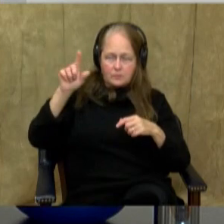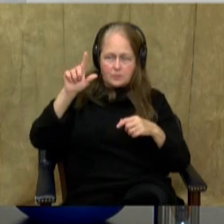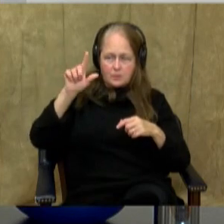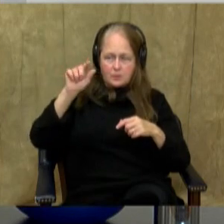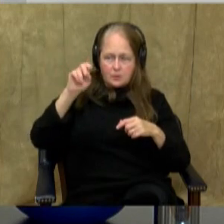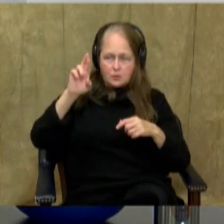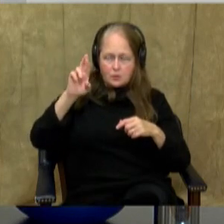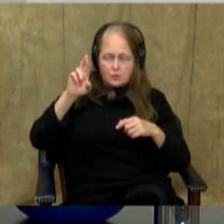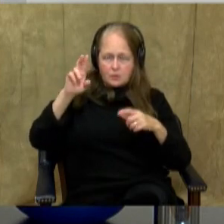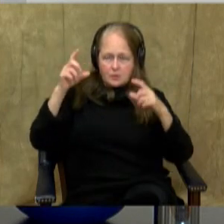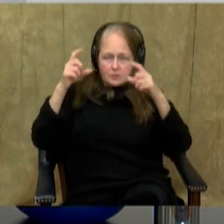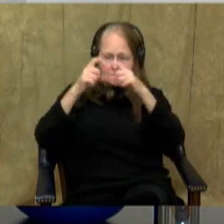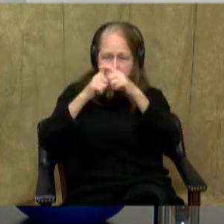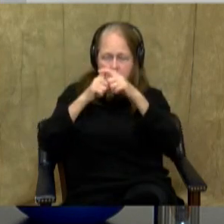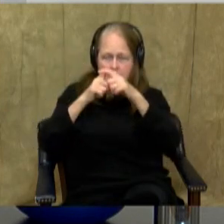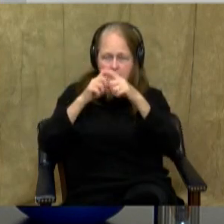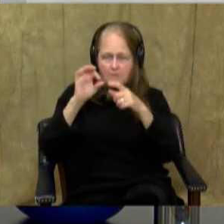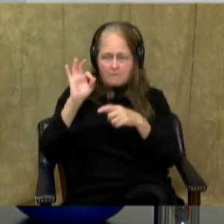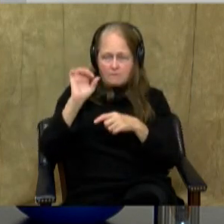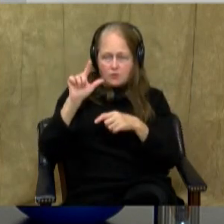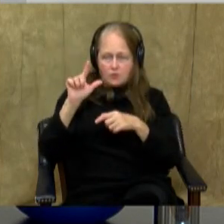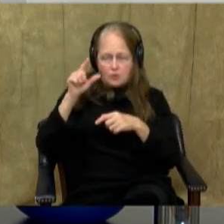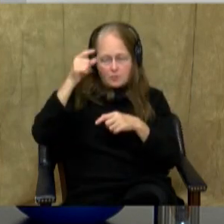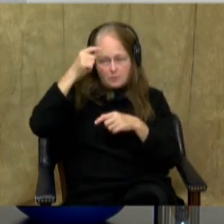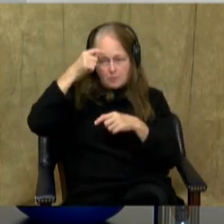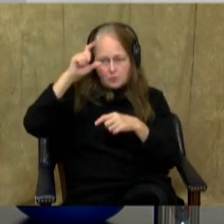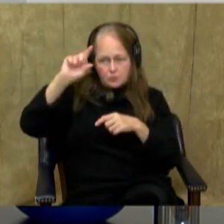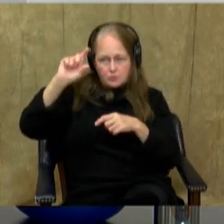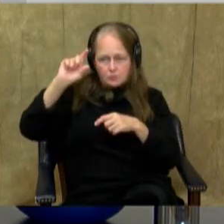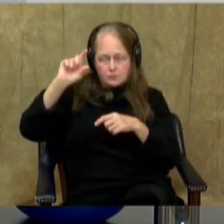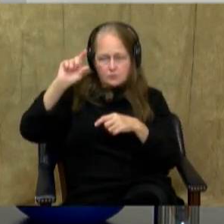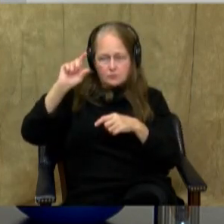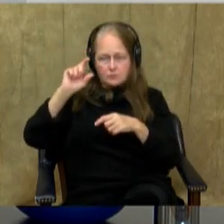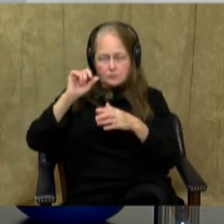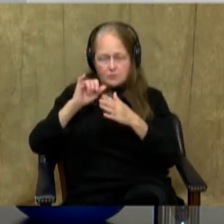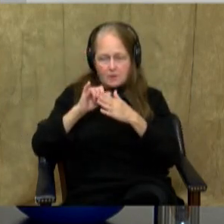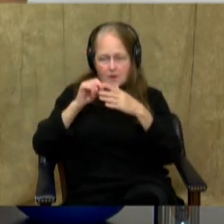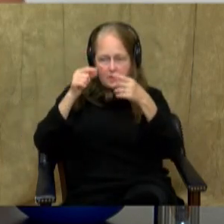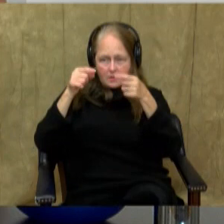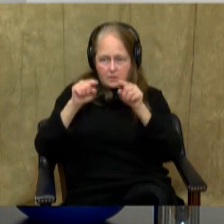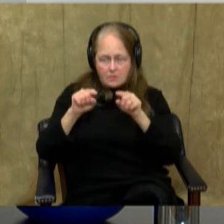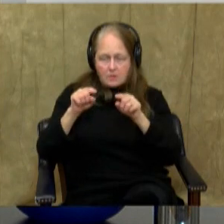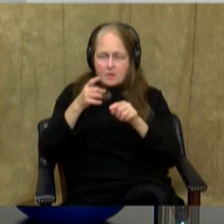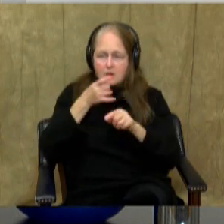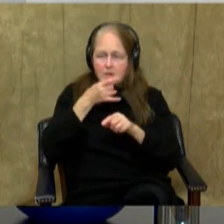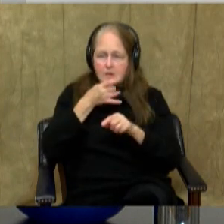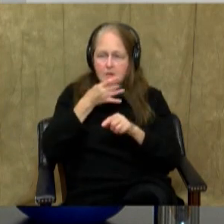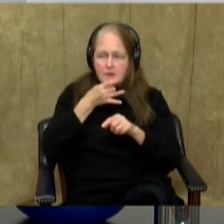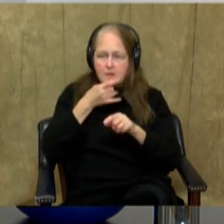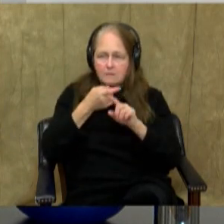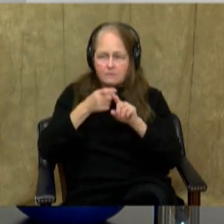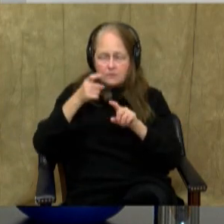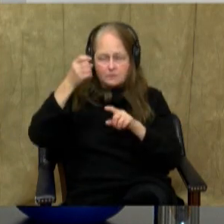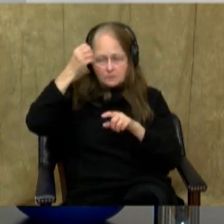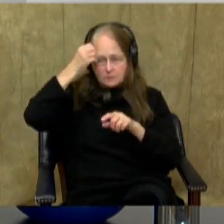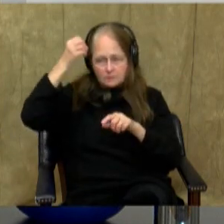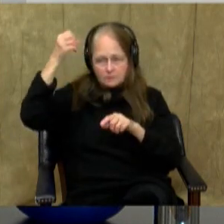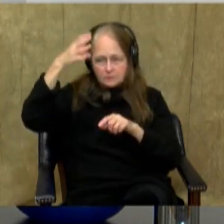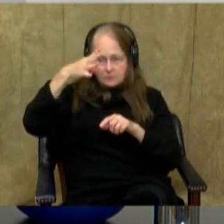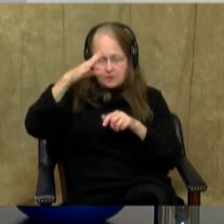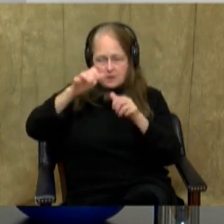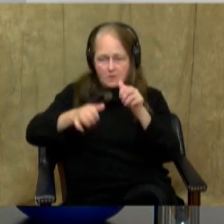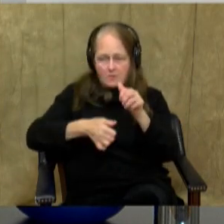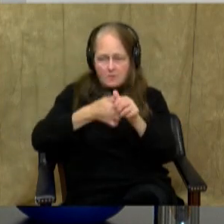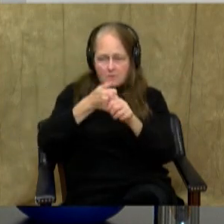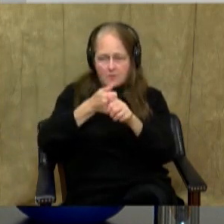only happen in full moon position. And in that case, the light from the sun coming from